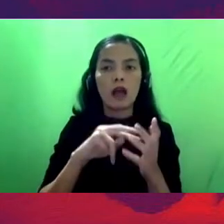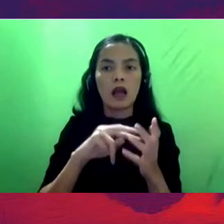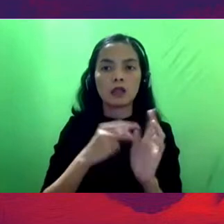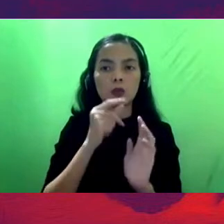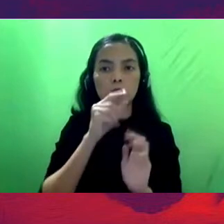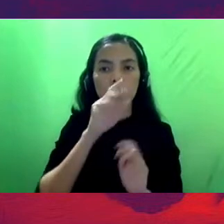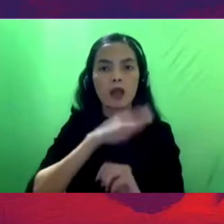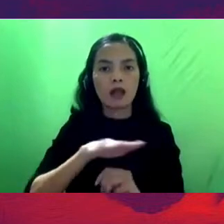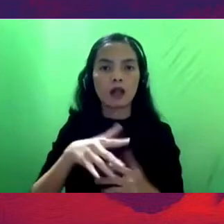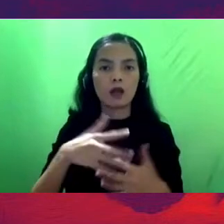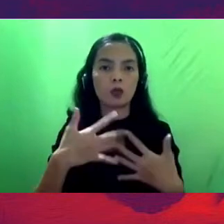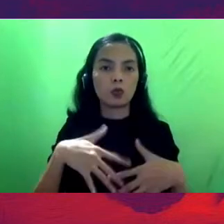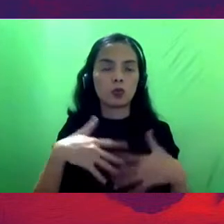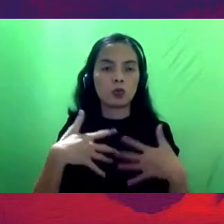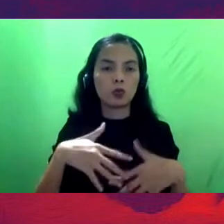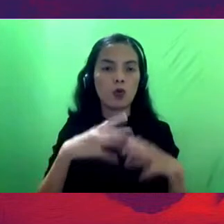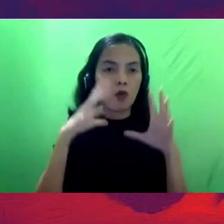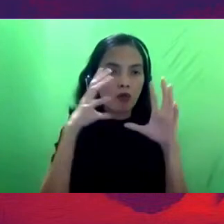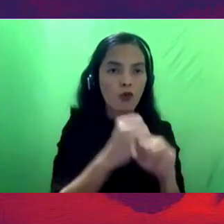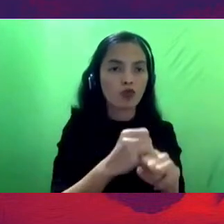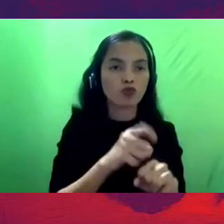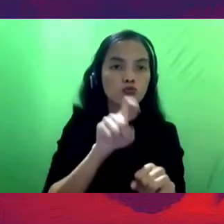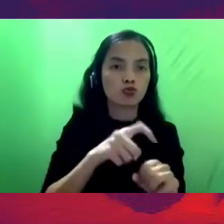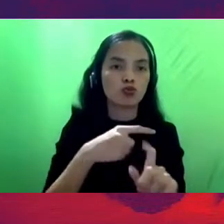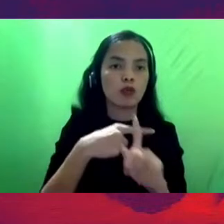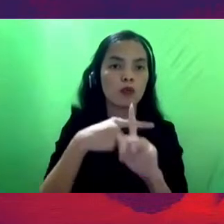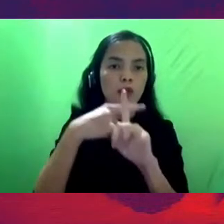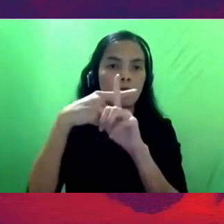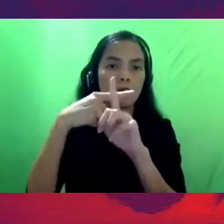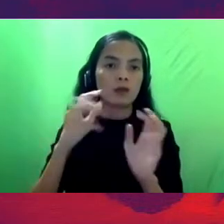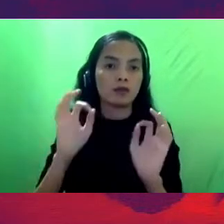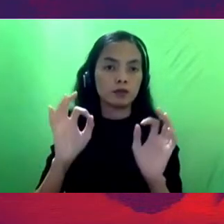matter. Next slide, please.